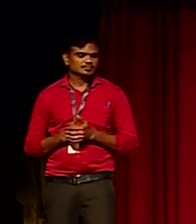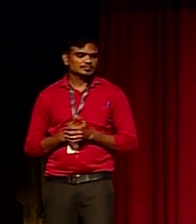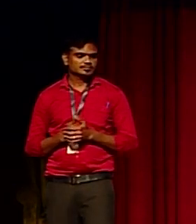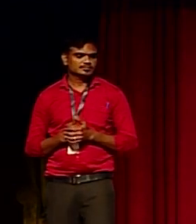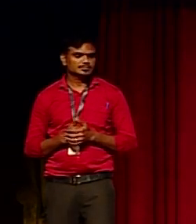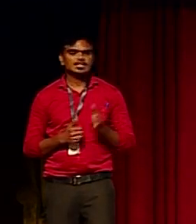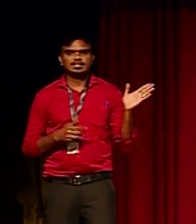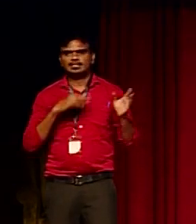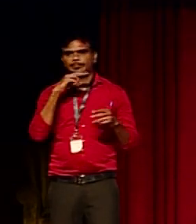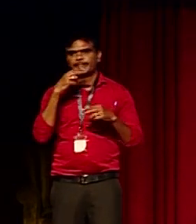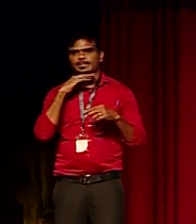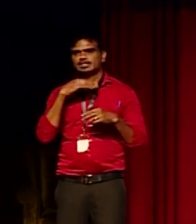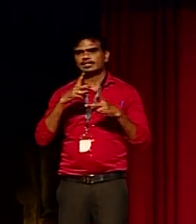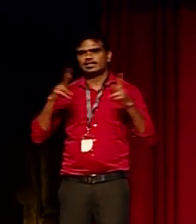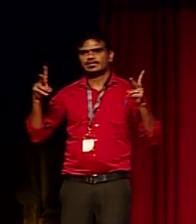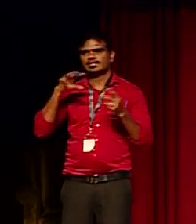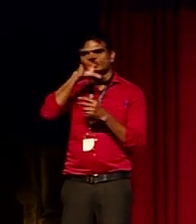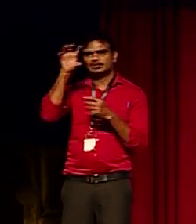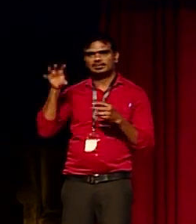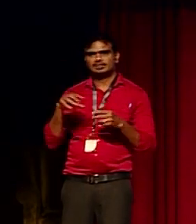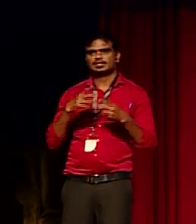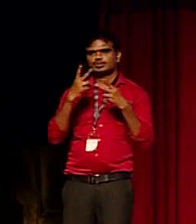So these are patients in different countries.